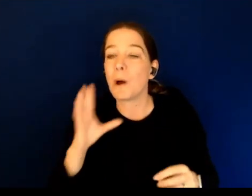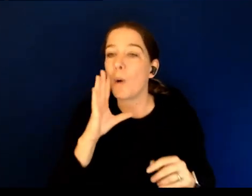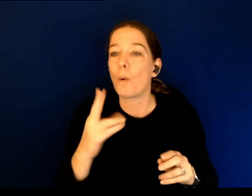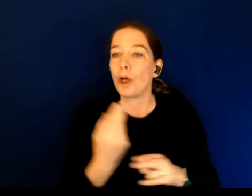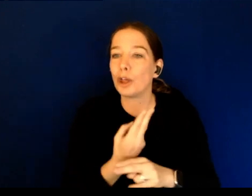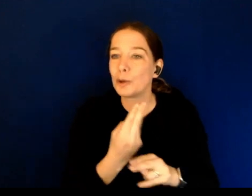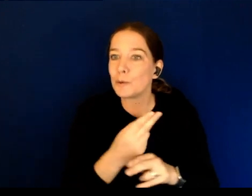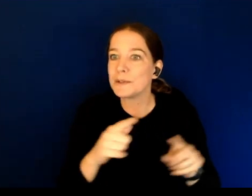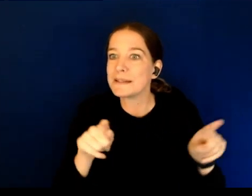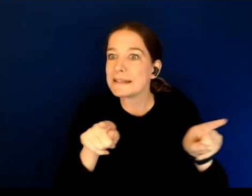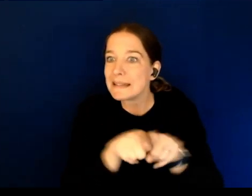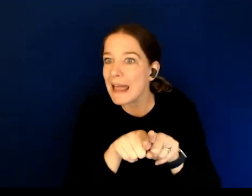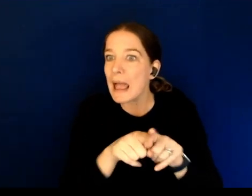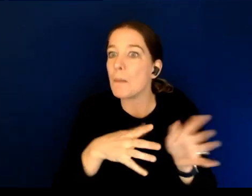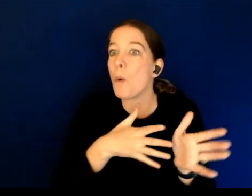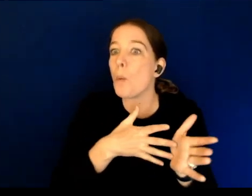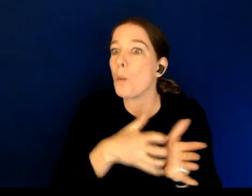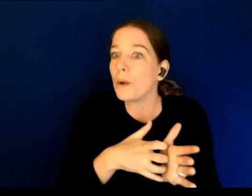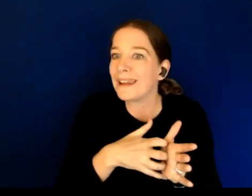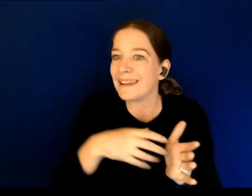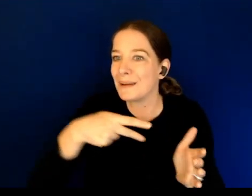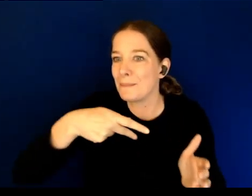online accounts.